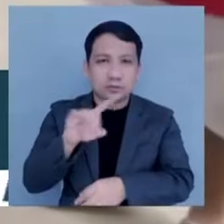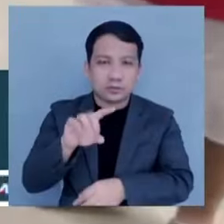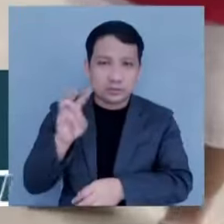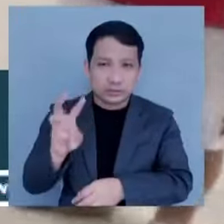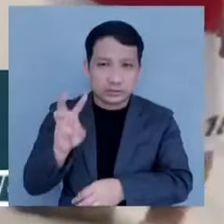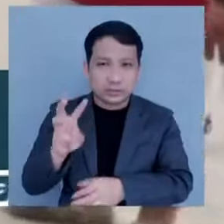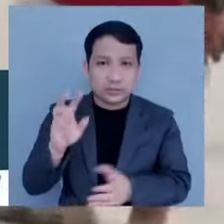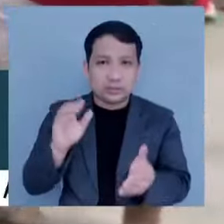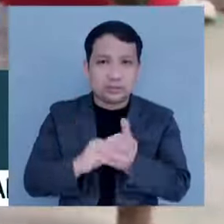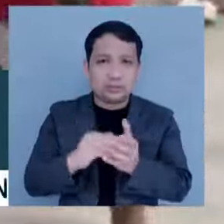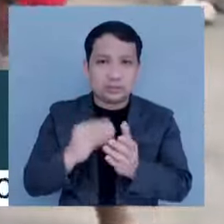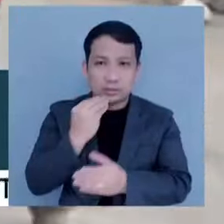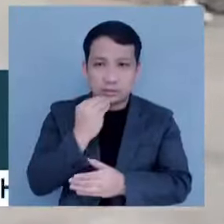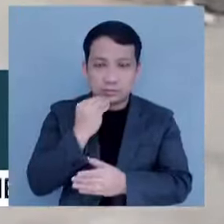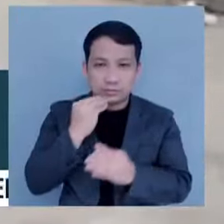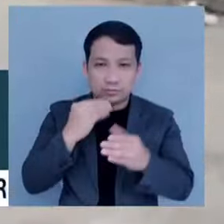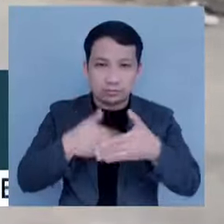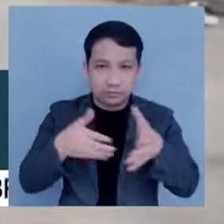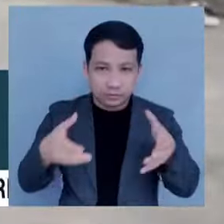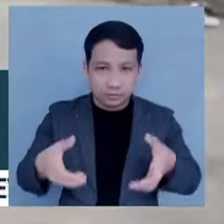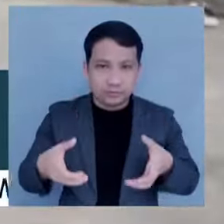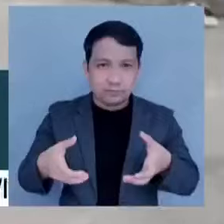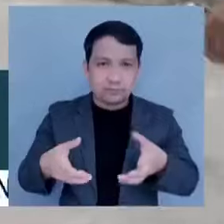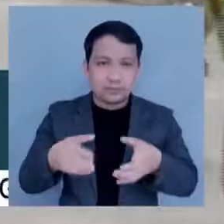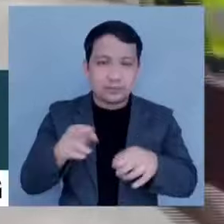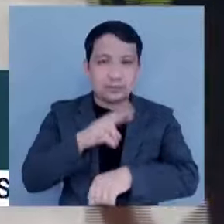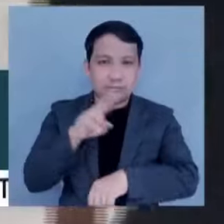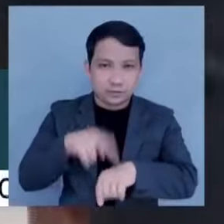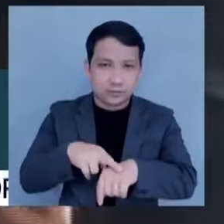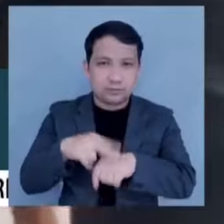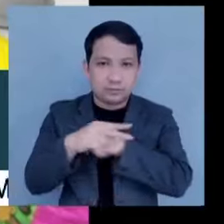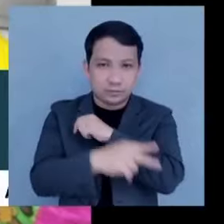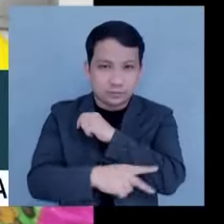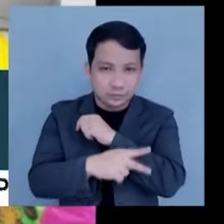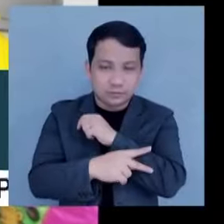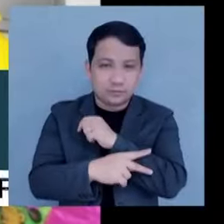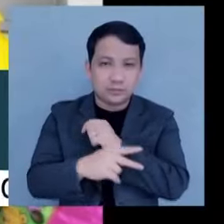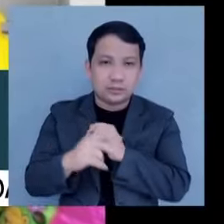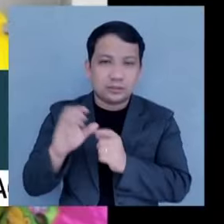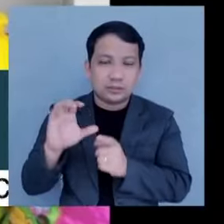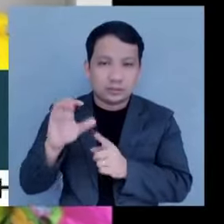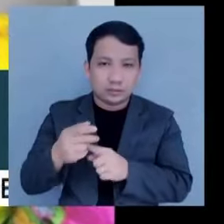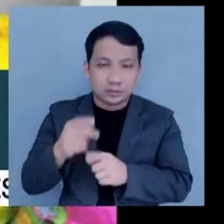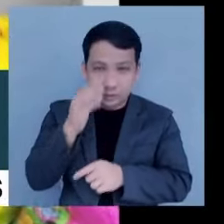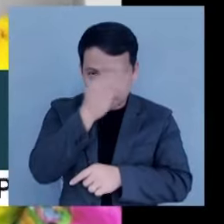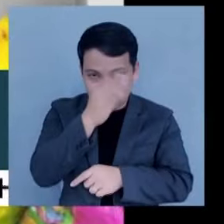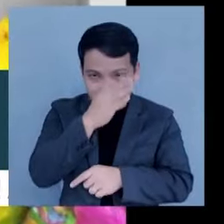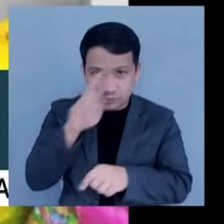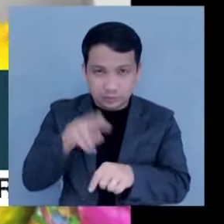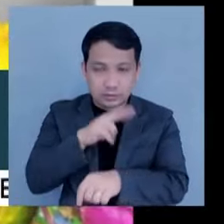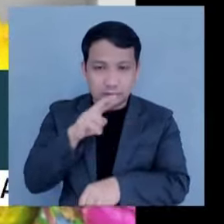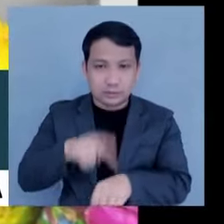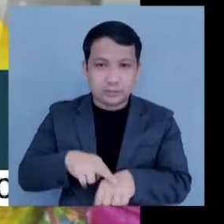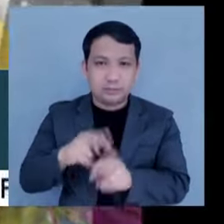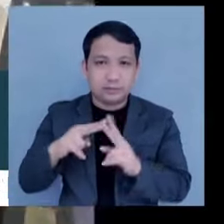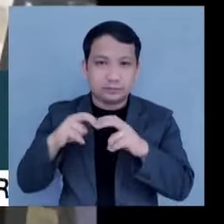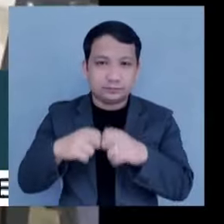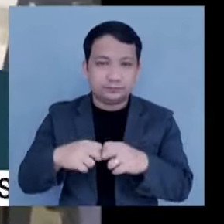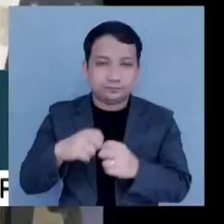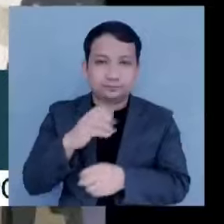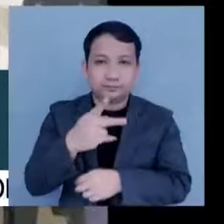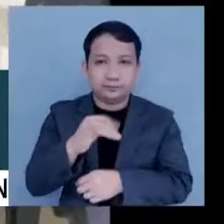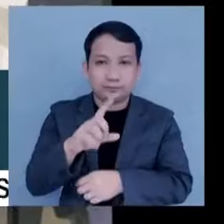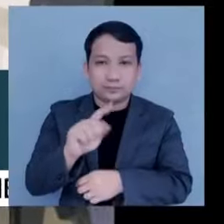packs spread across the different regional, provincial, and municipal warehouses in Bicol region. So even before Christine struck, we were